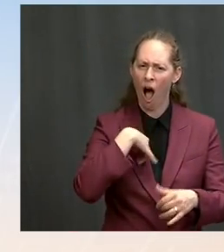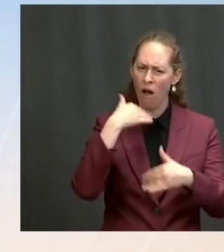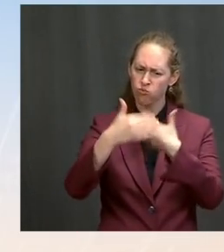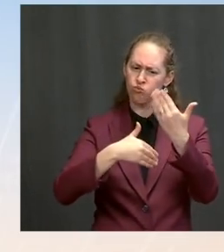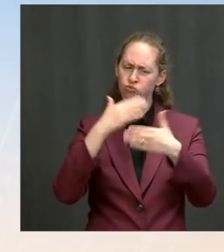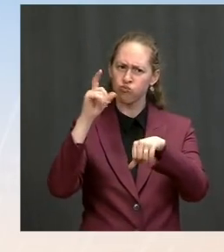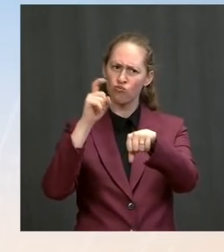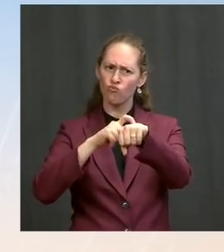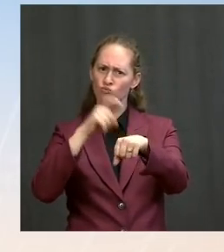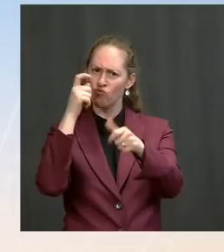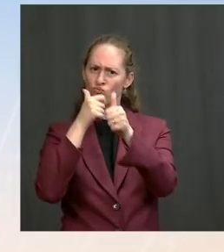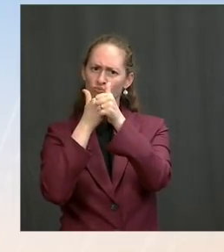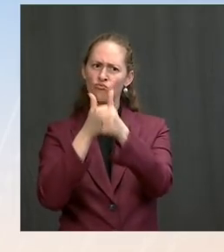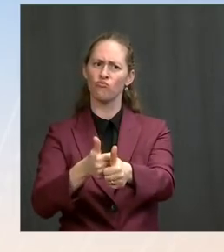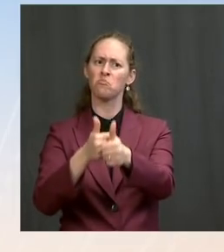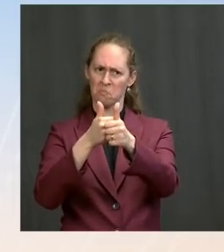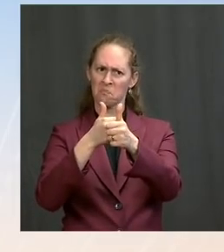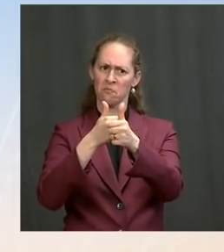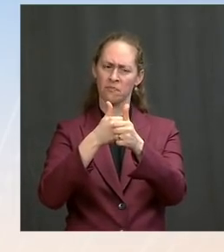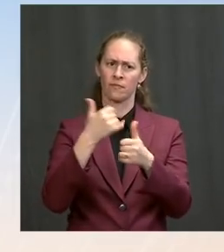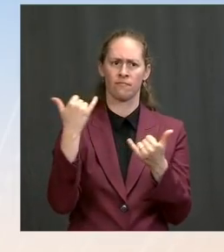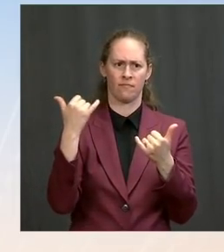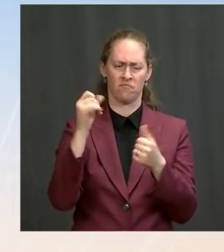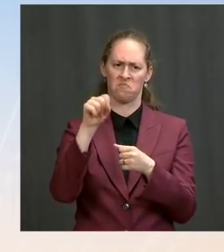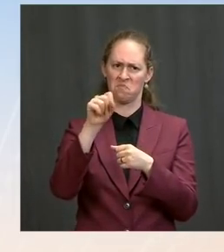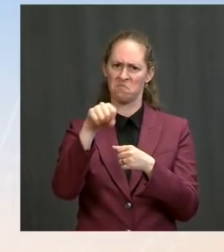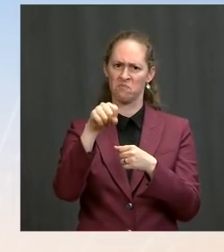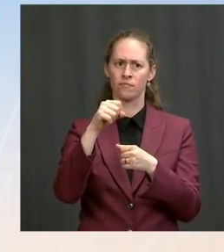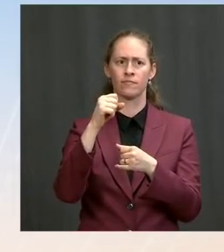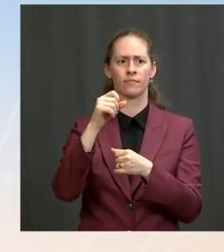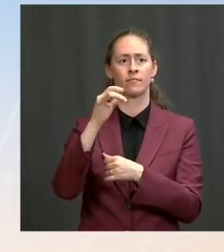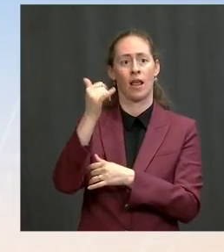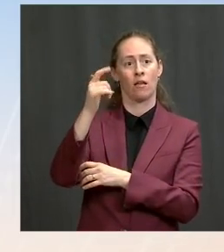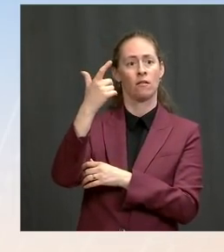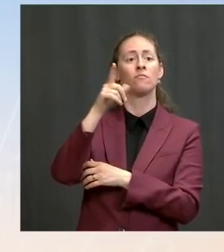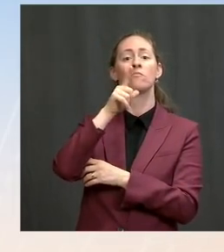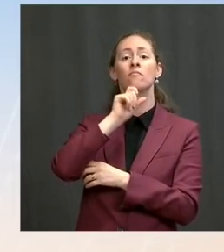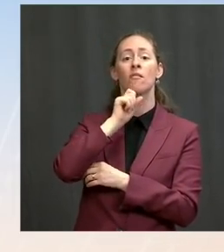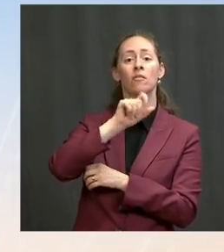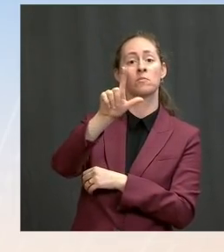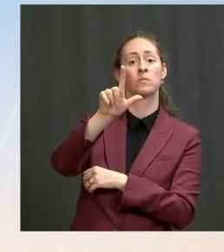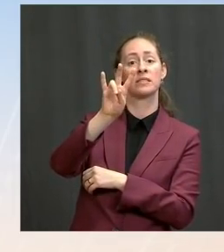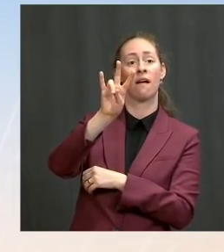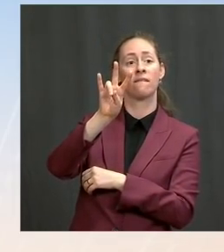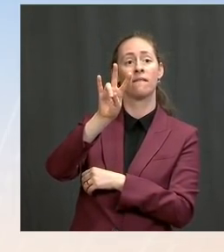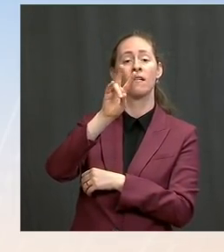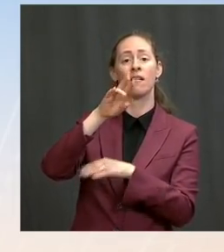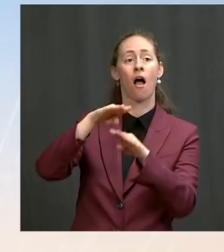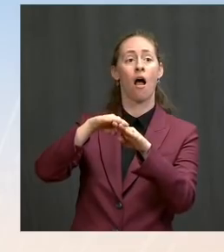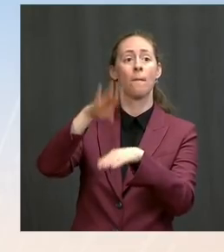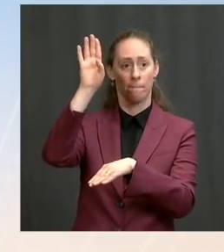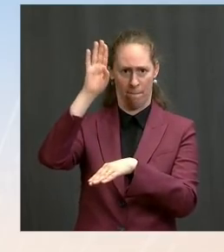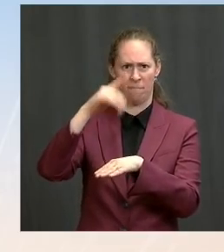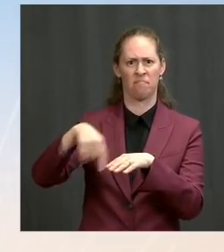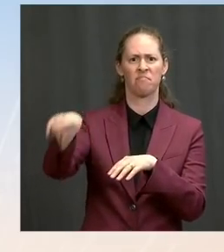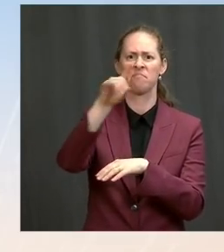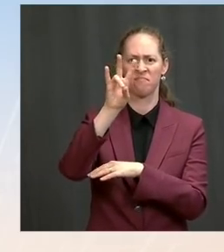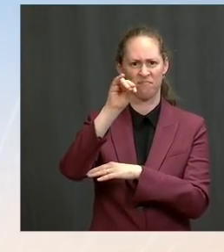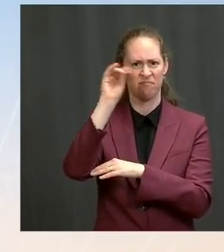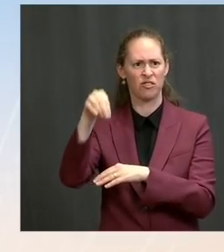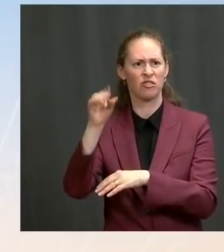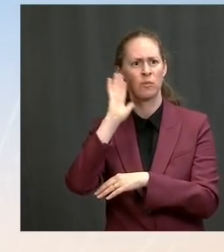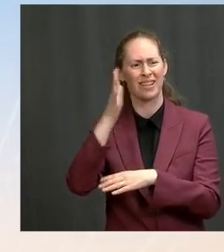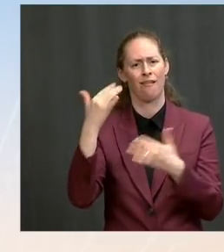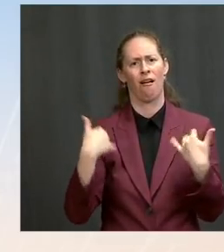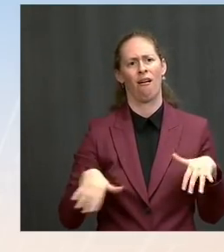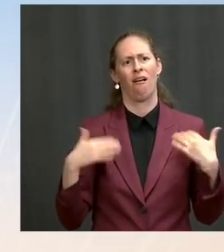country vaccinated, 70% I should say, of adults 27 and older vaccinated within a couple of weeks. That's a significant